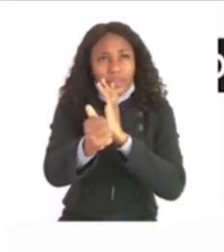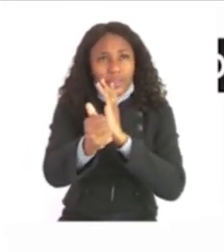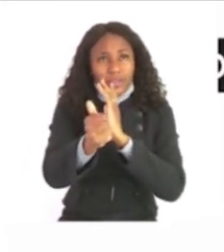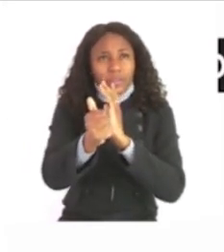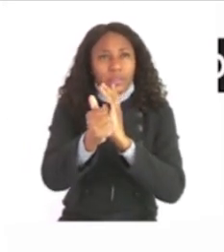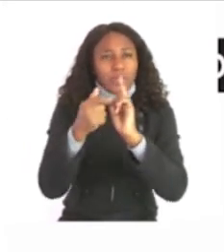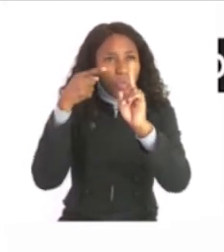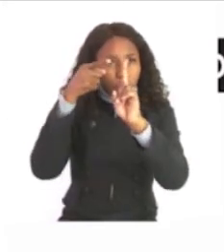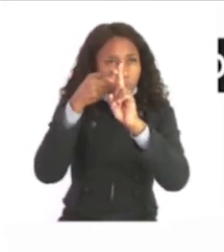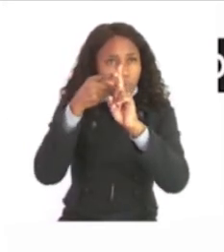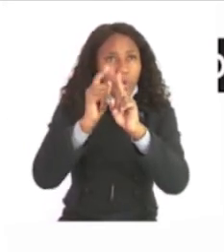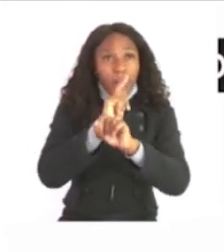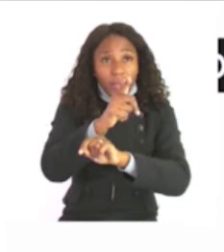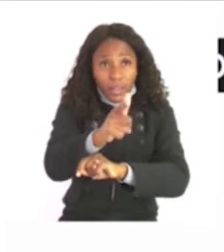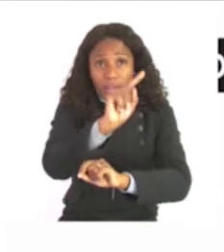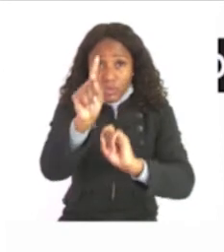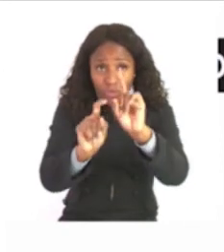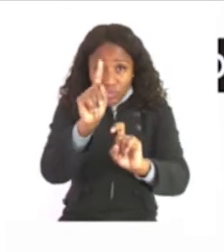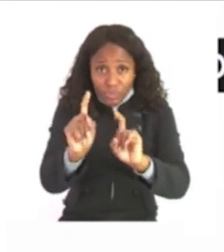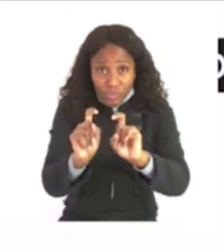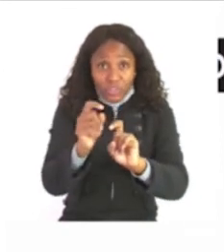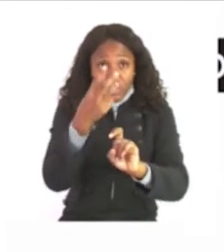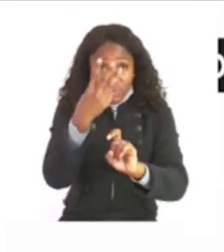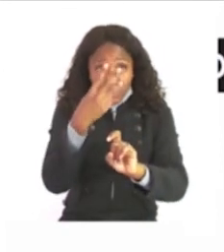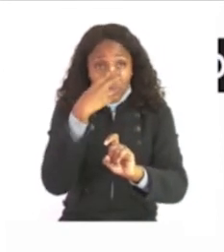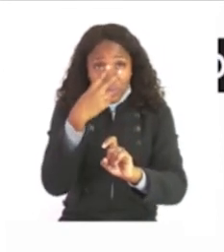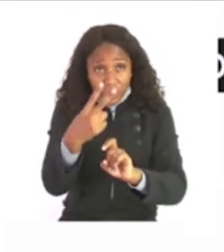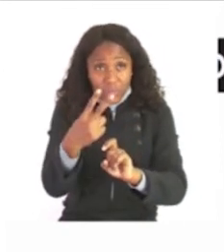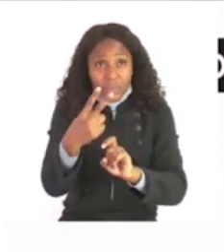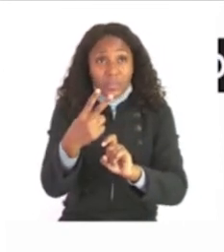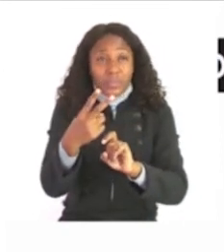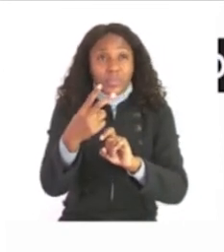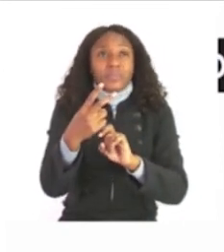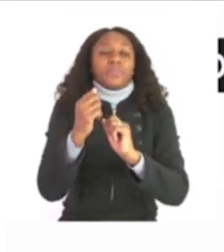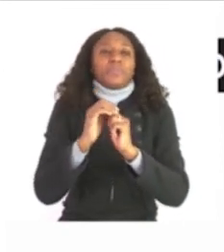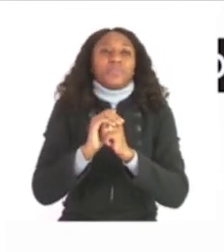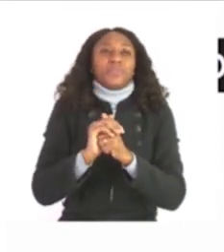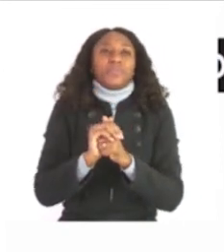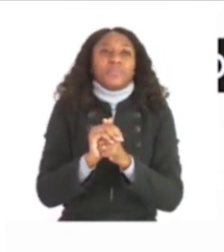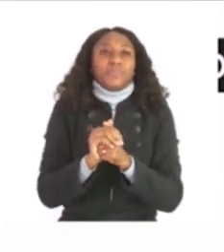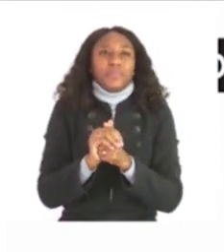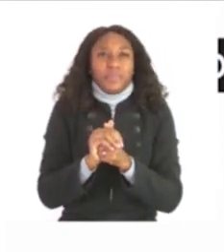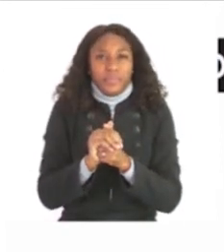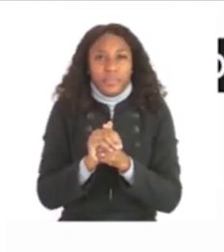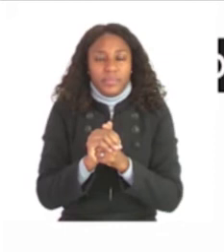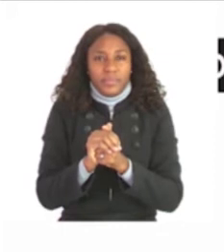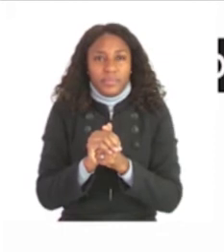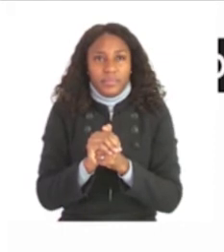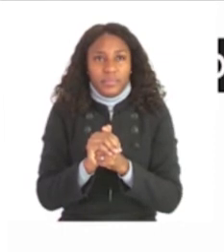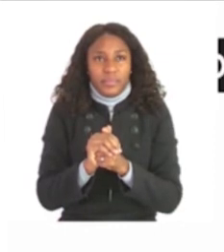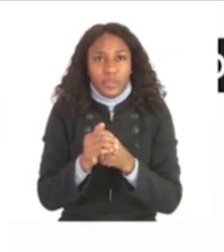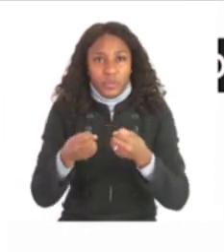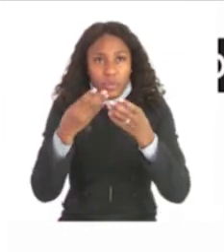as questions. So these are the questions we as teachers set up either in an activity, in